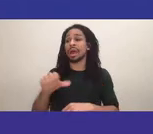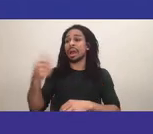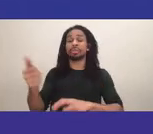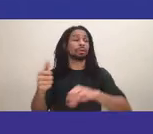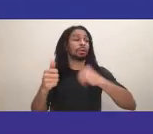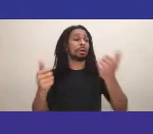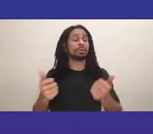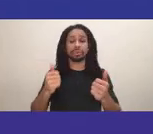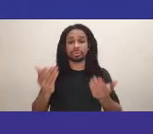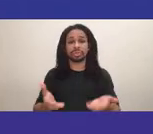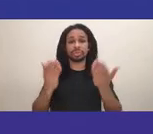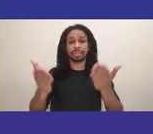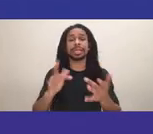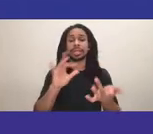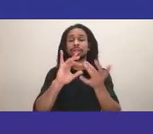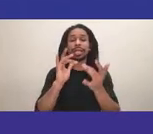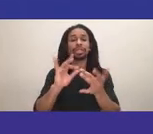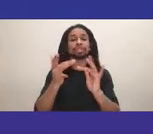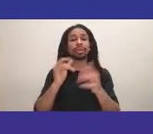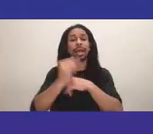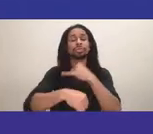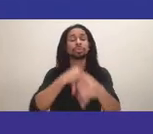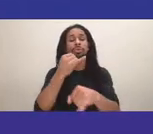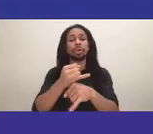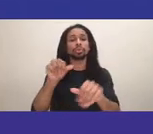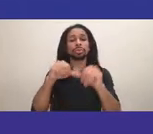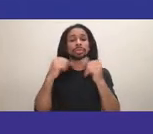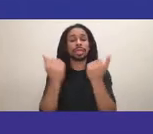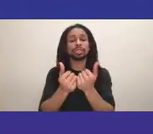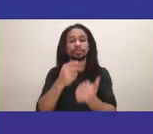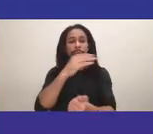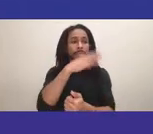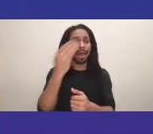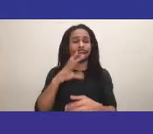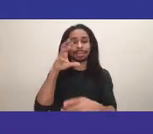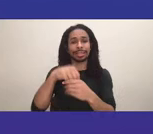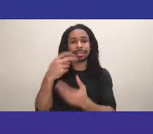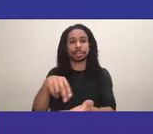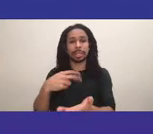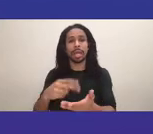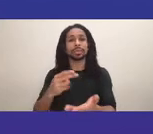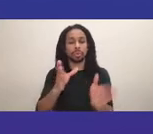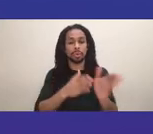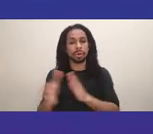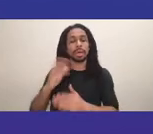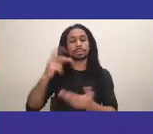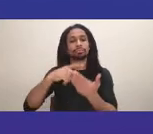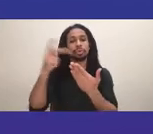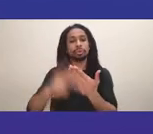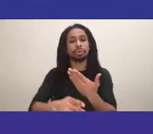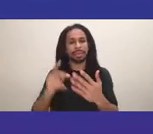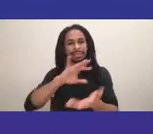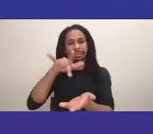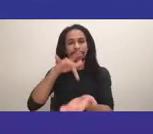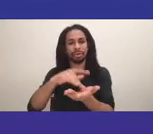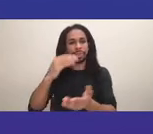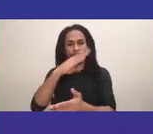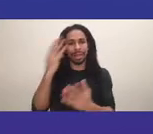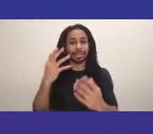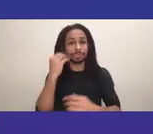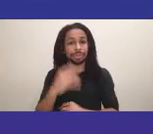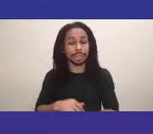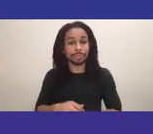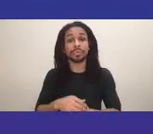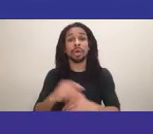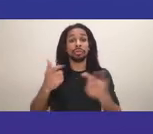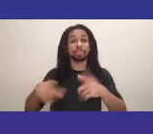International Association of Blacks in Dance and Black Dance Stories organized programming centered on the Black experience. On the screen right